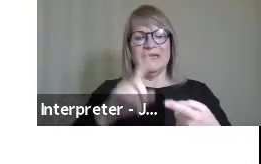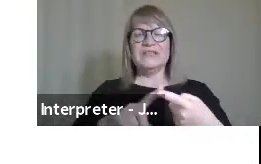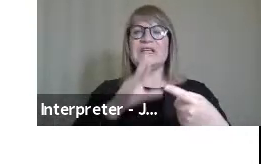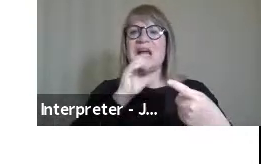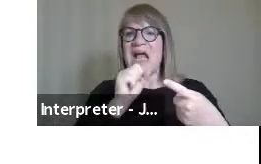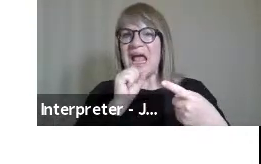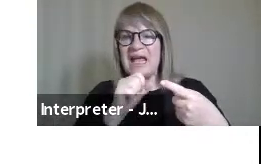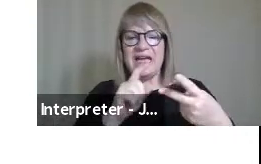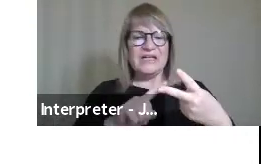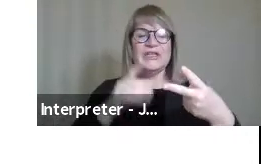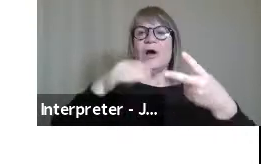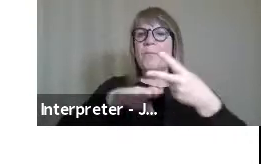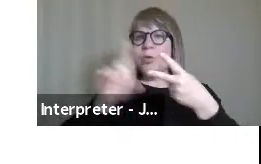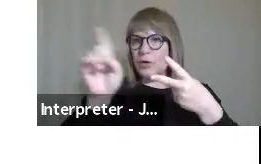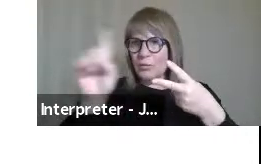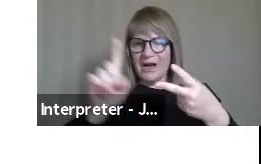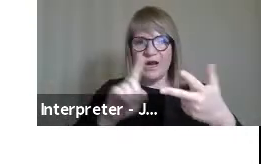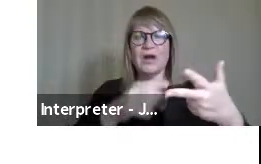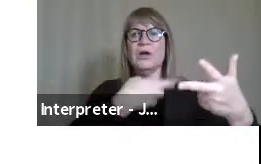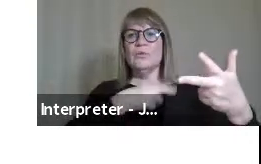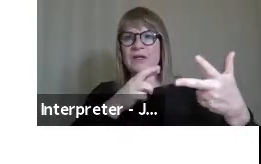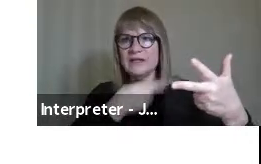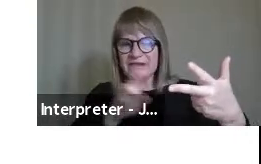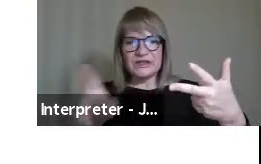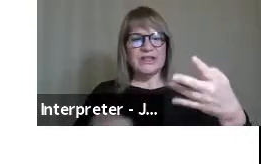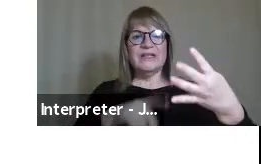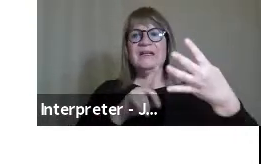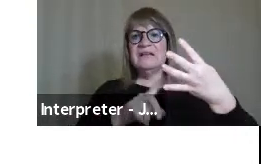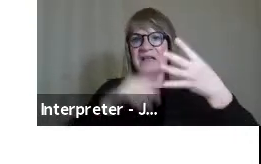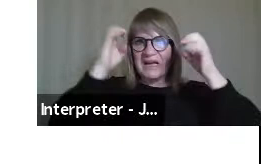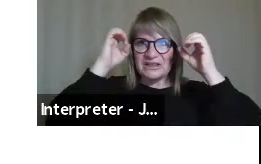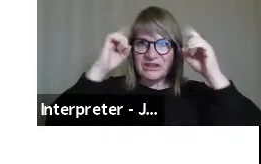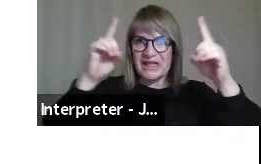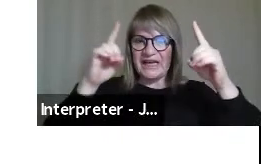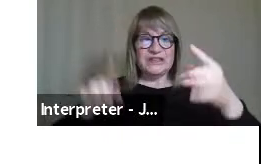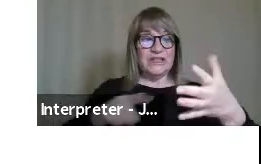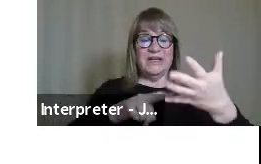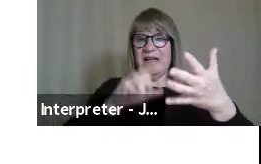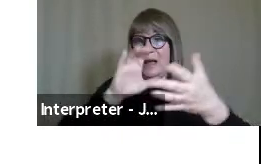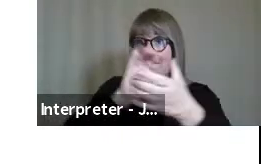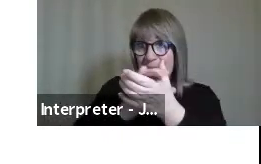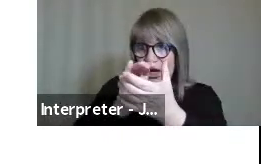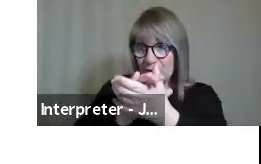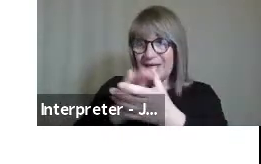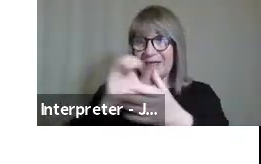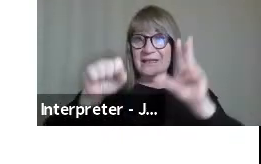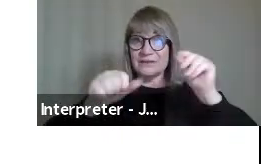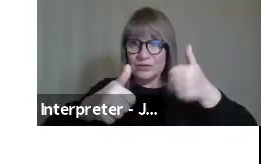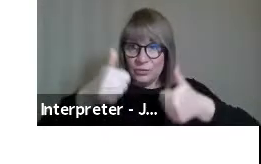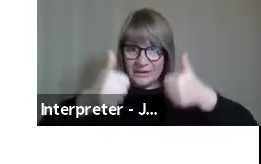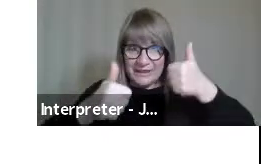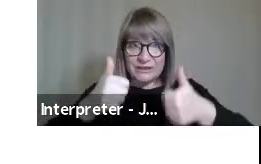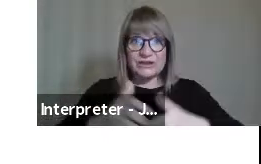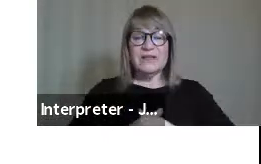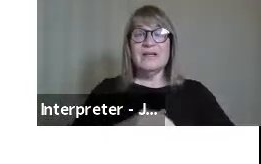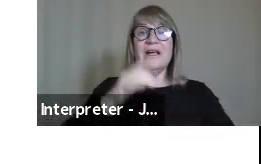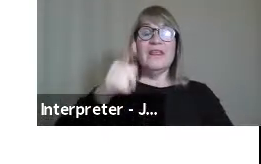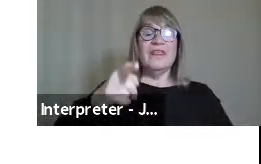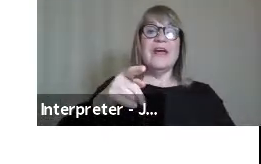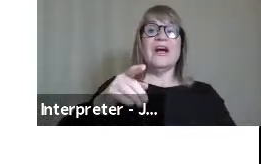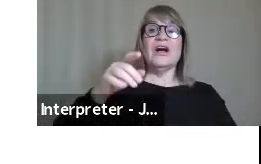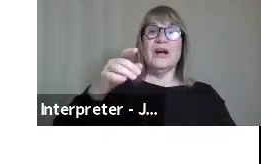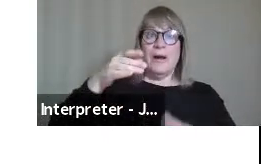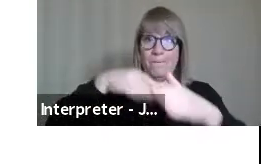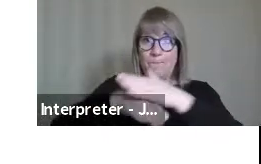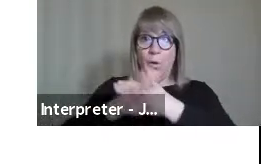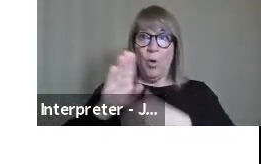born religion education marital status their ascribed sex number